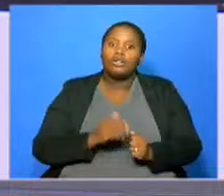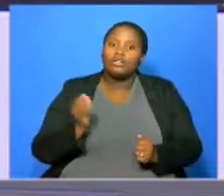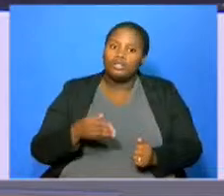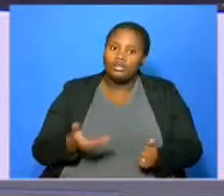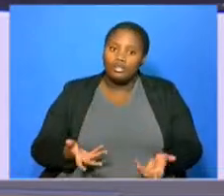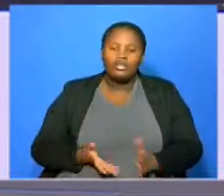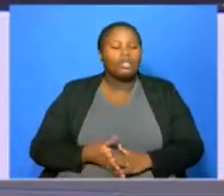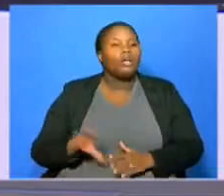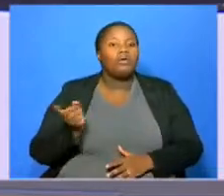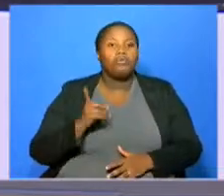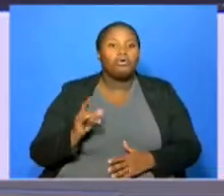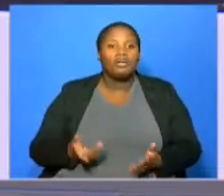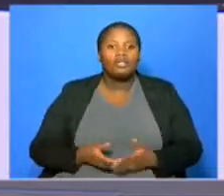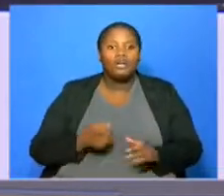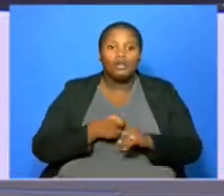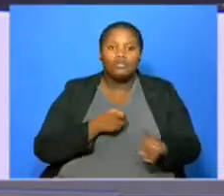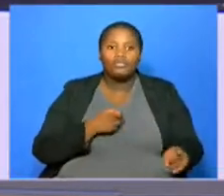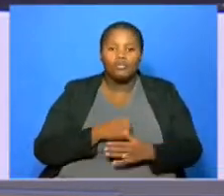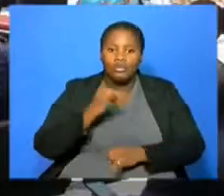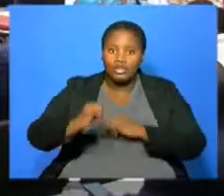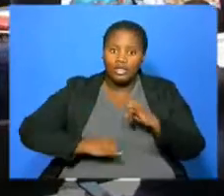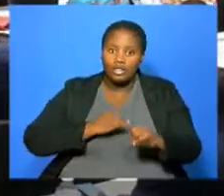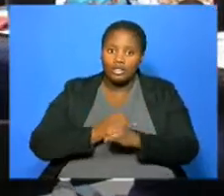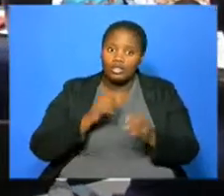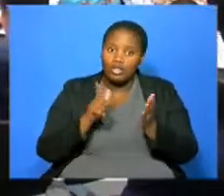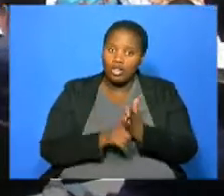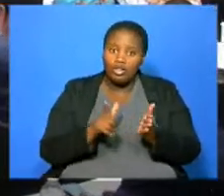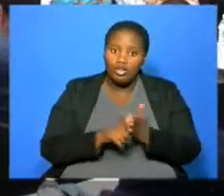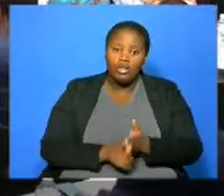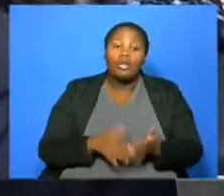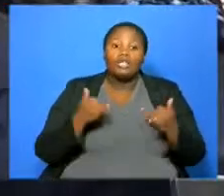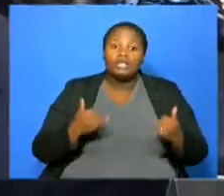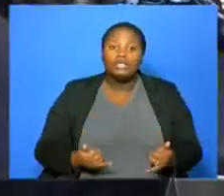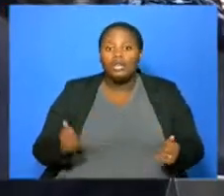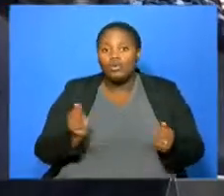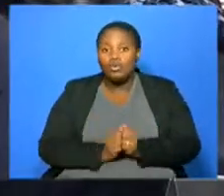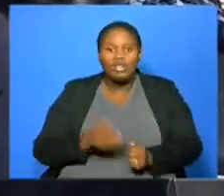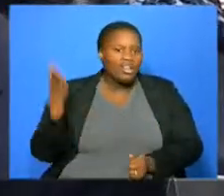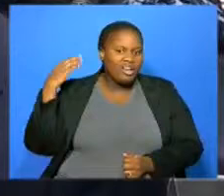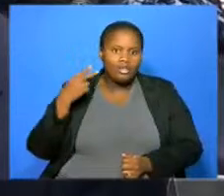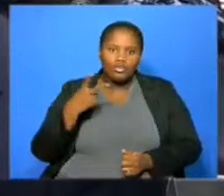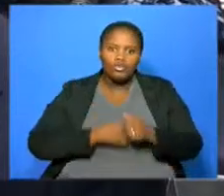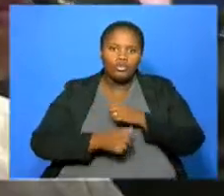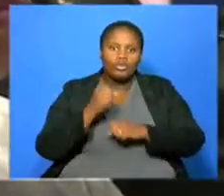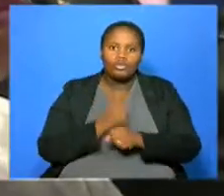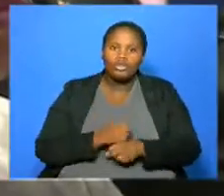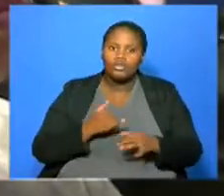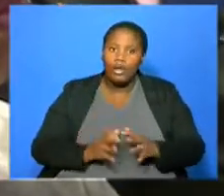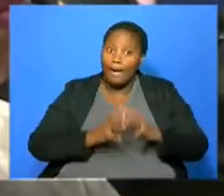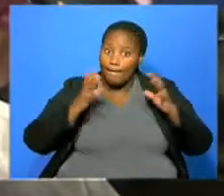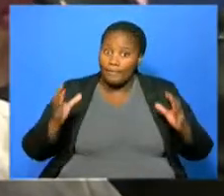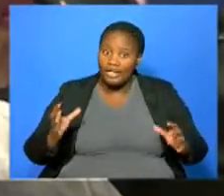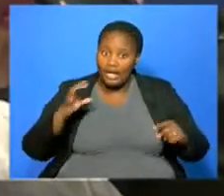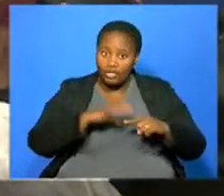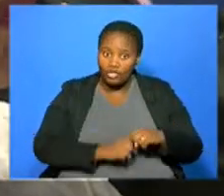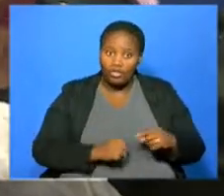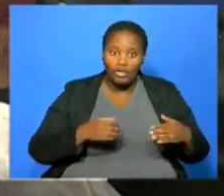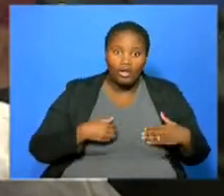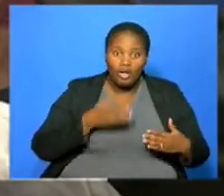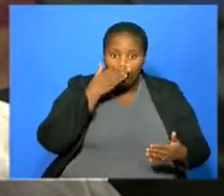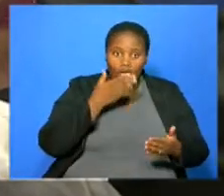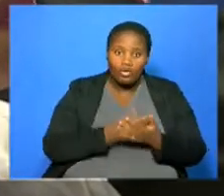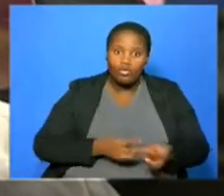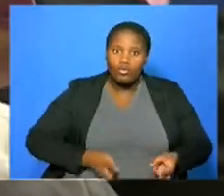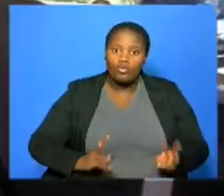conflict according to the international law. However, in the last 2 years, significant milestones that have